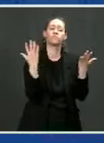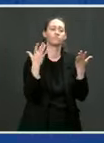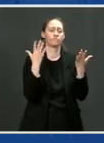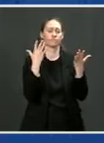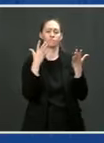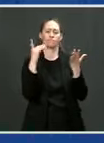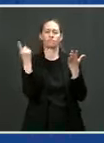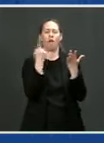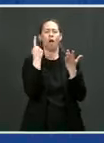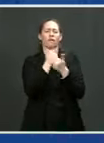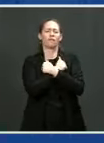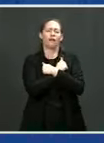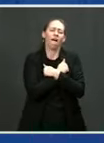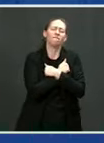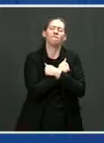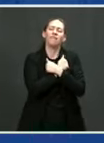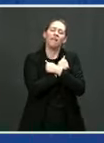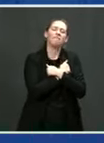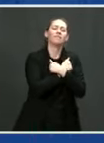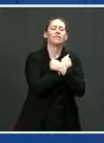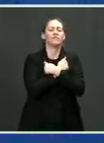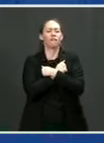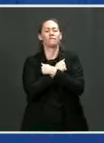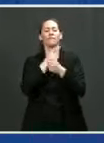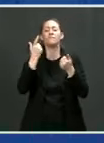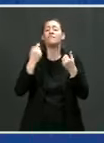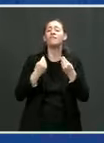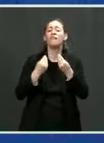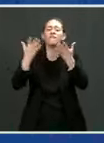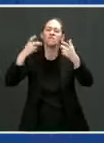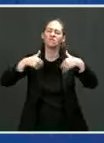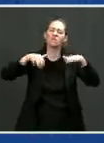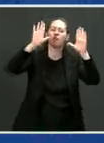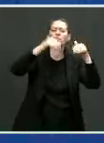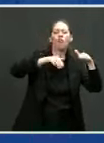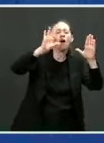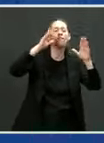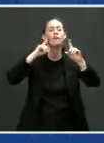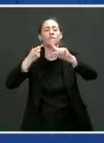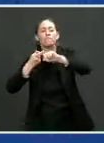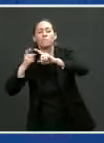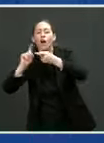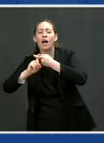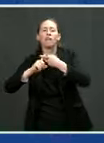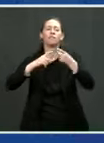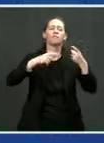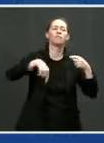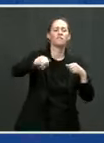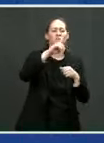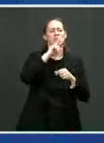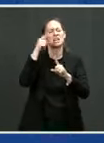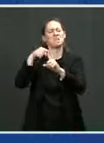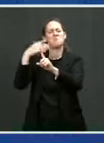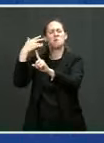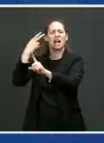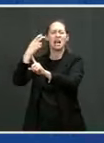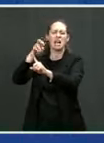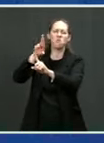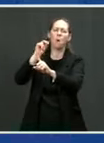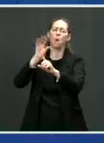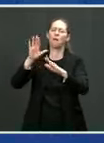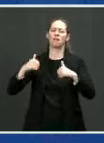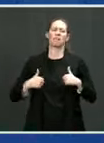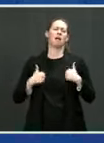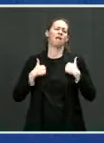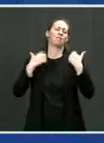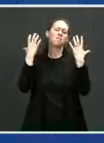his life for his friends. Officer Billy Evans was a hero whose life was distinguished by